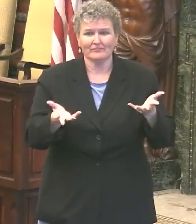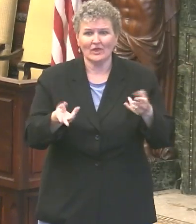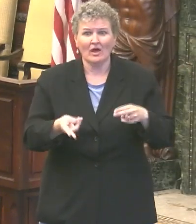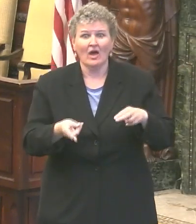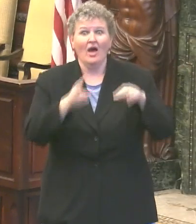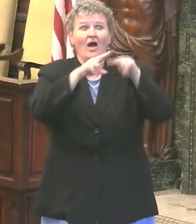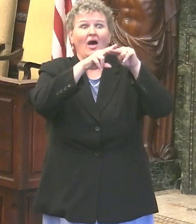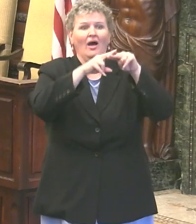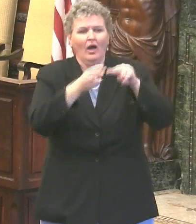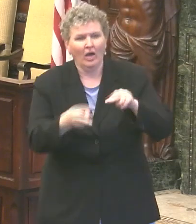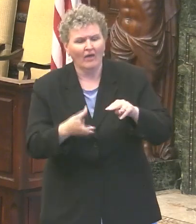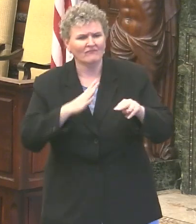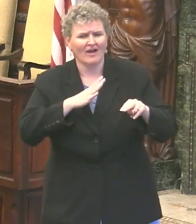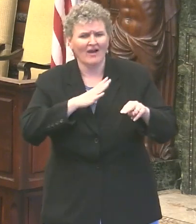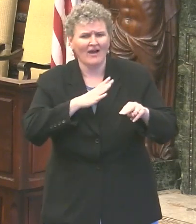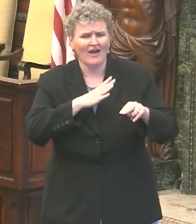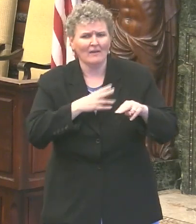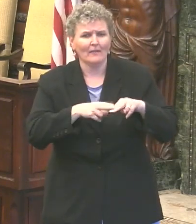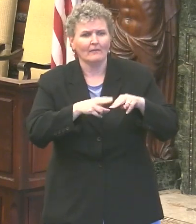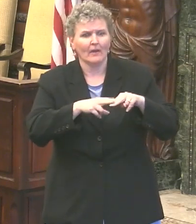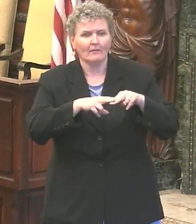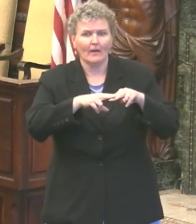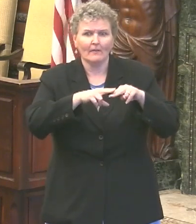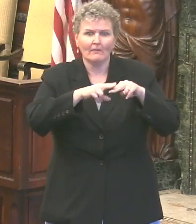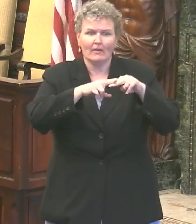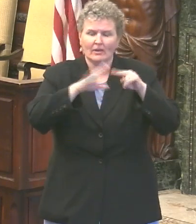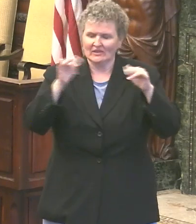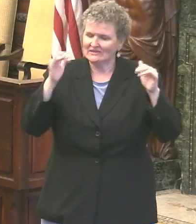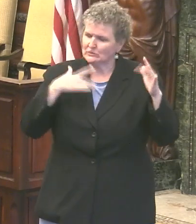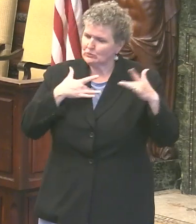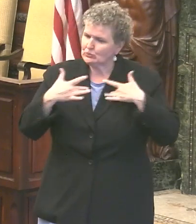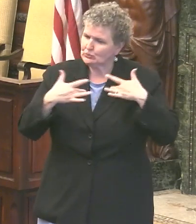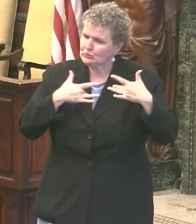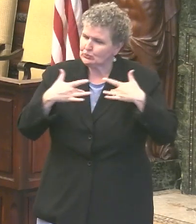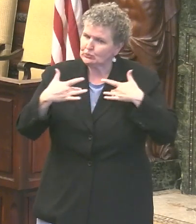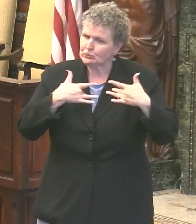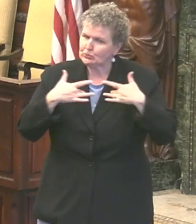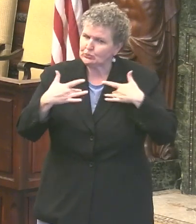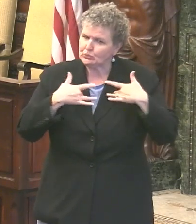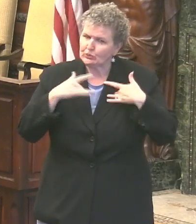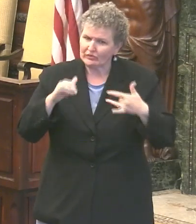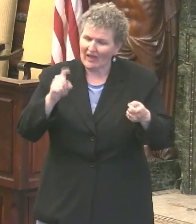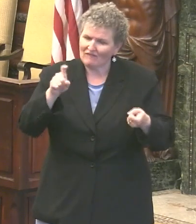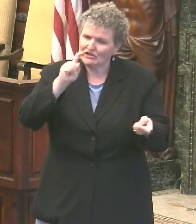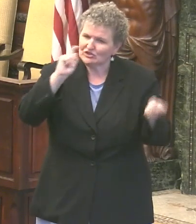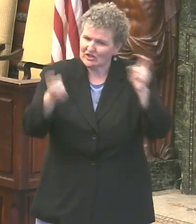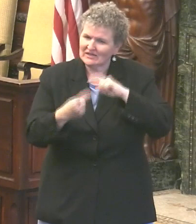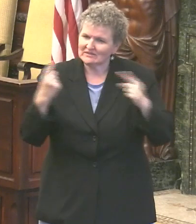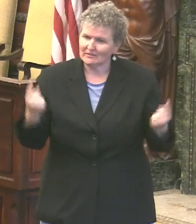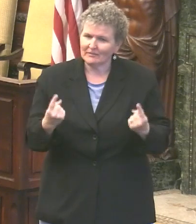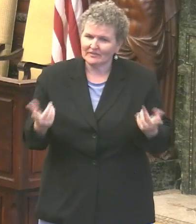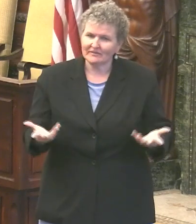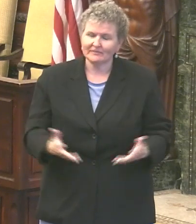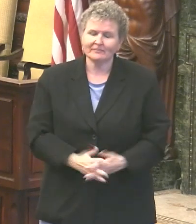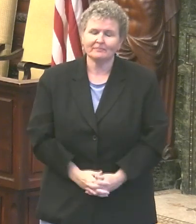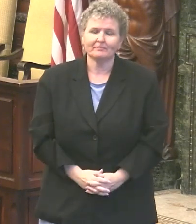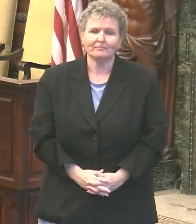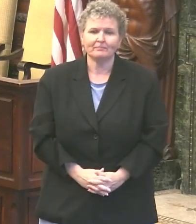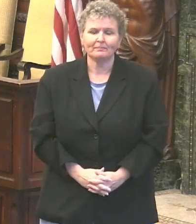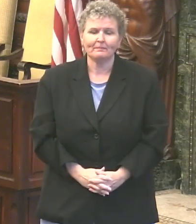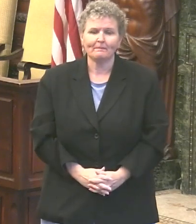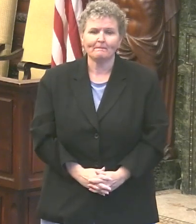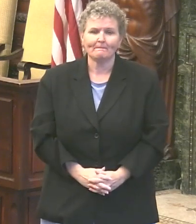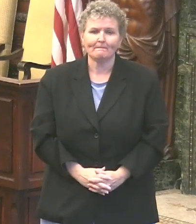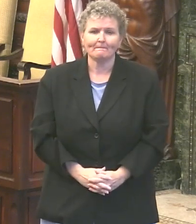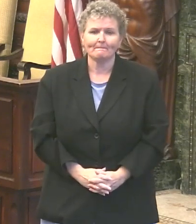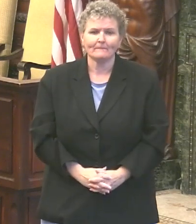If it continues to rise, then we're going to have to look at whether we want to have additional restrictions. And at this point, are you still